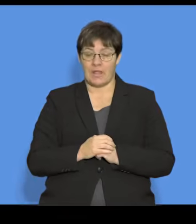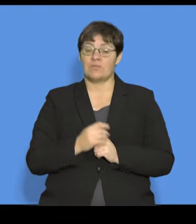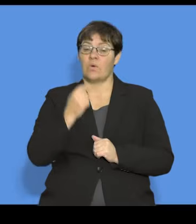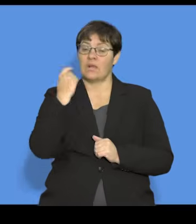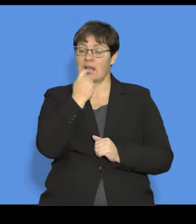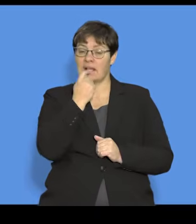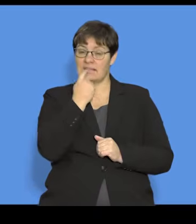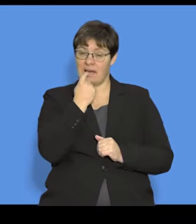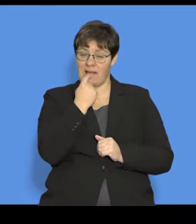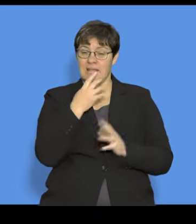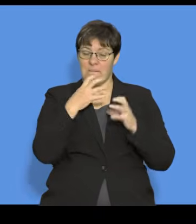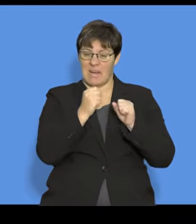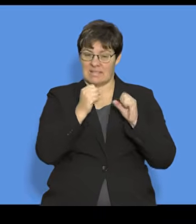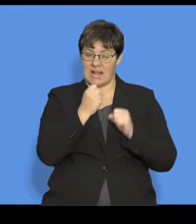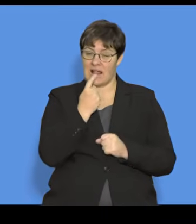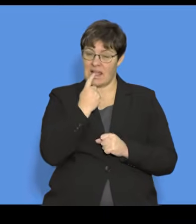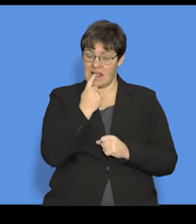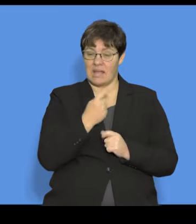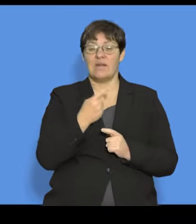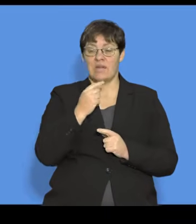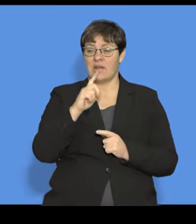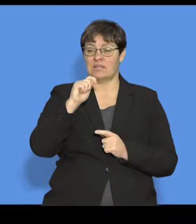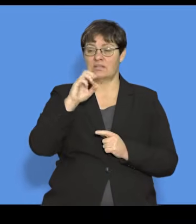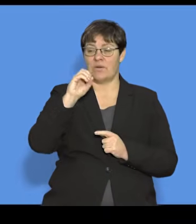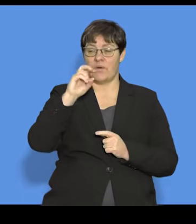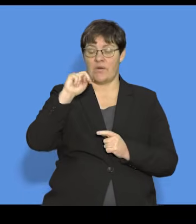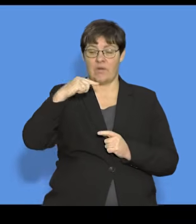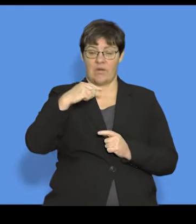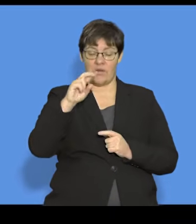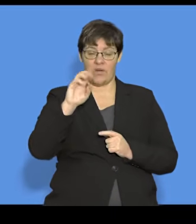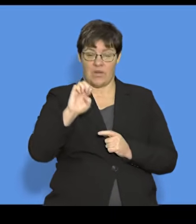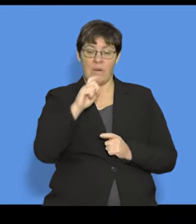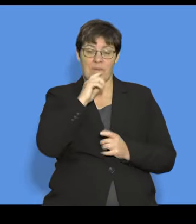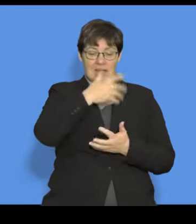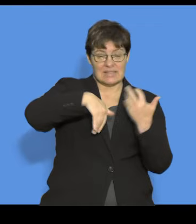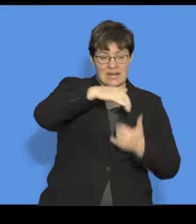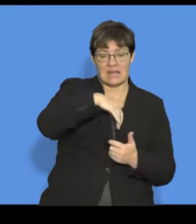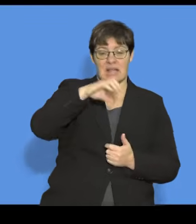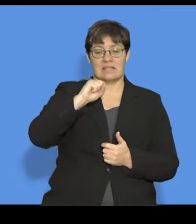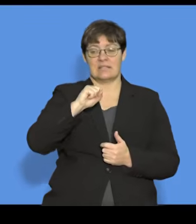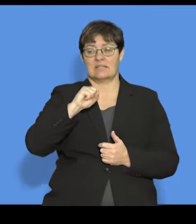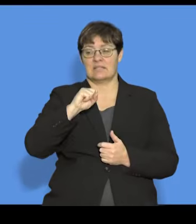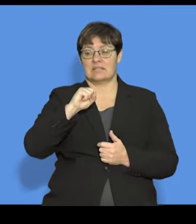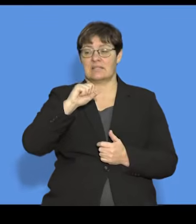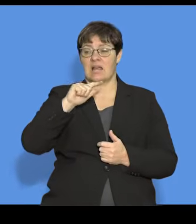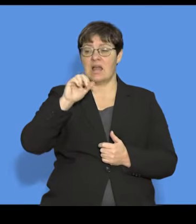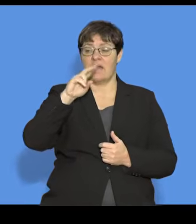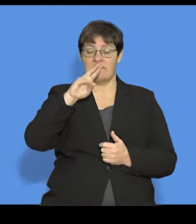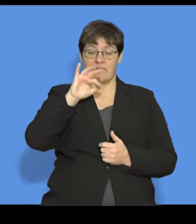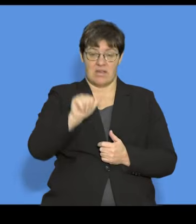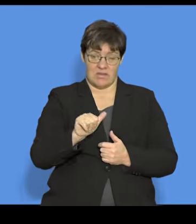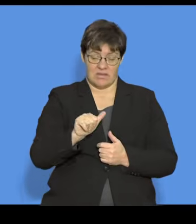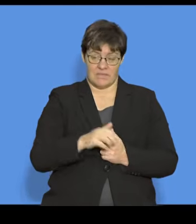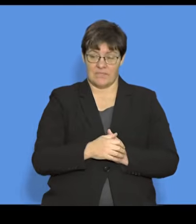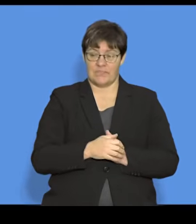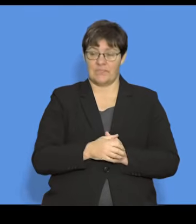tongue, which is a muscular organ that allows for the food to mix with saliva, and that facilitates the easiest swallowing